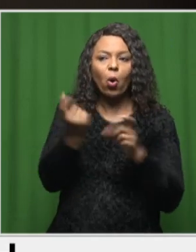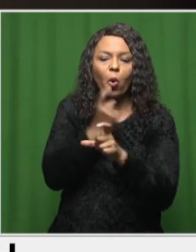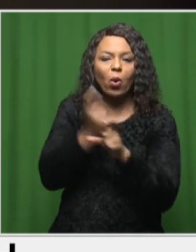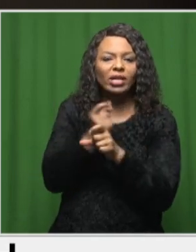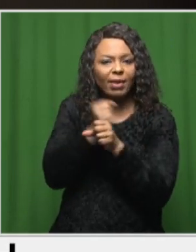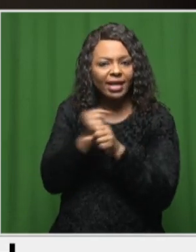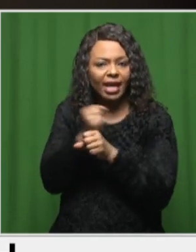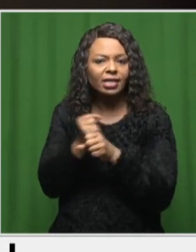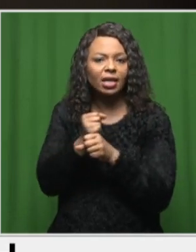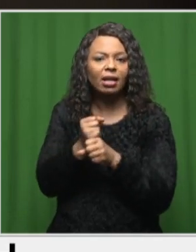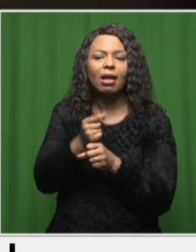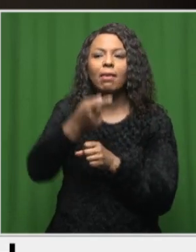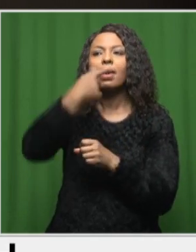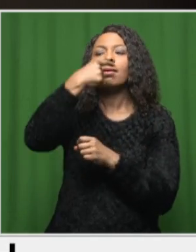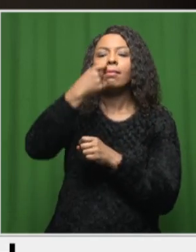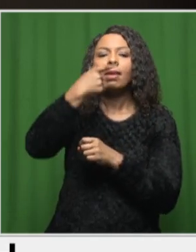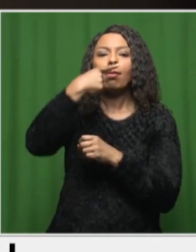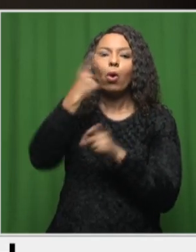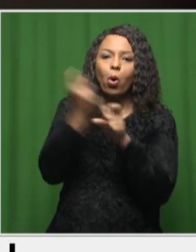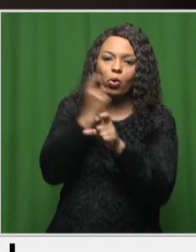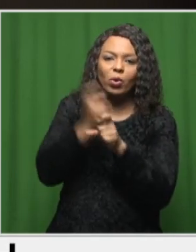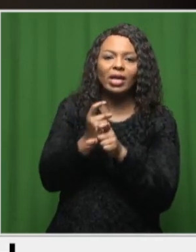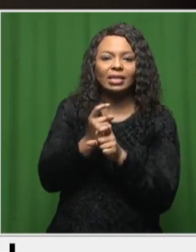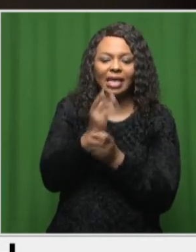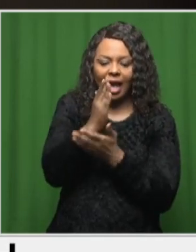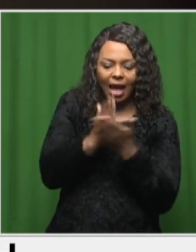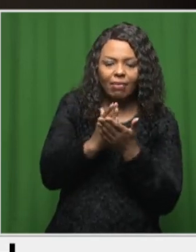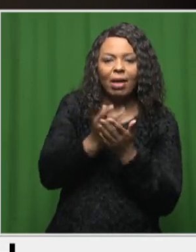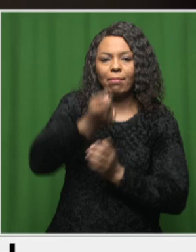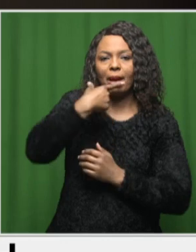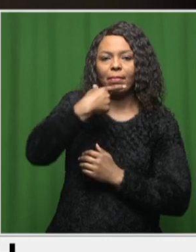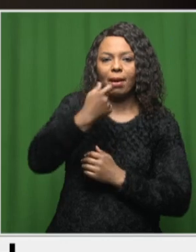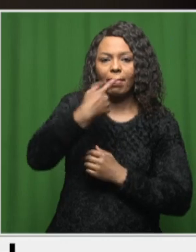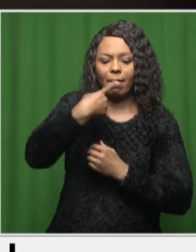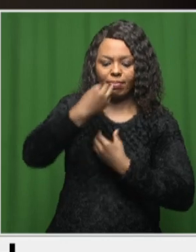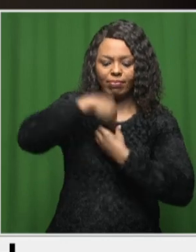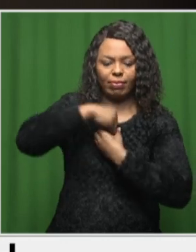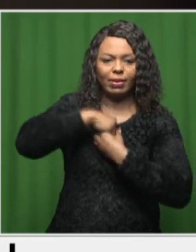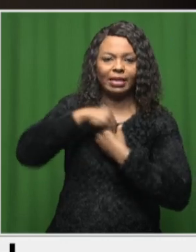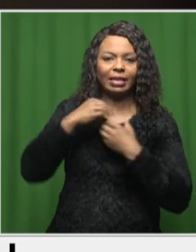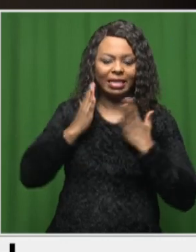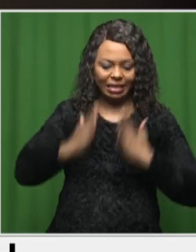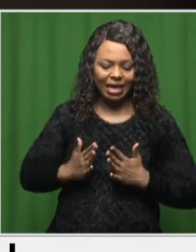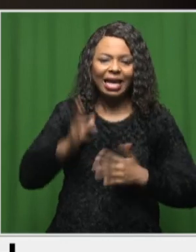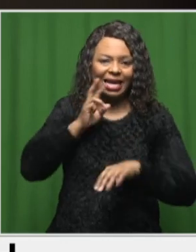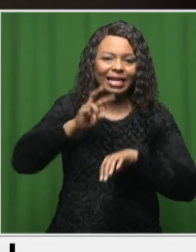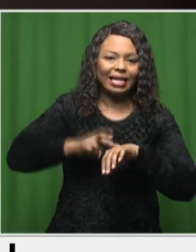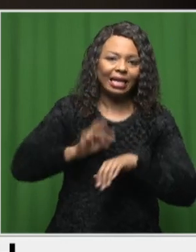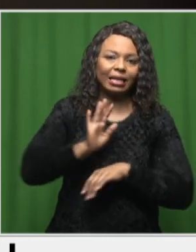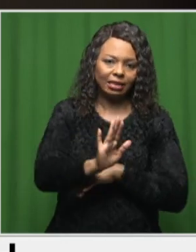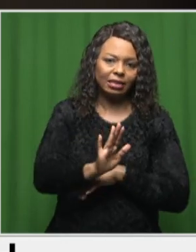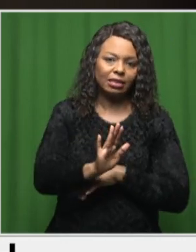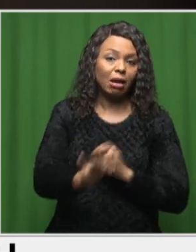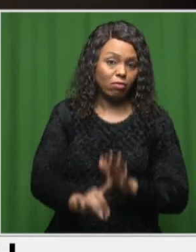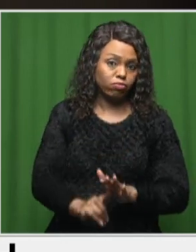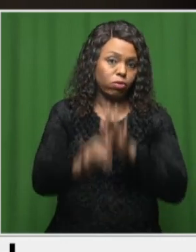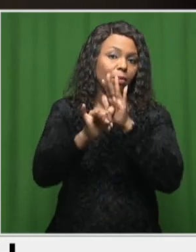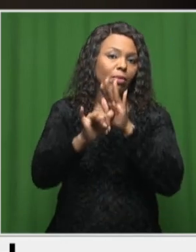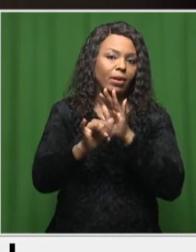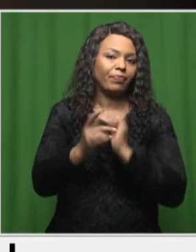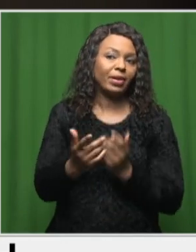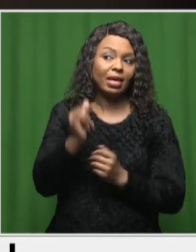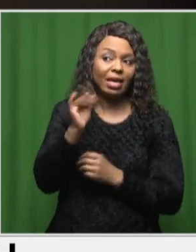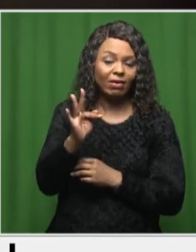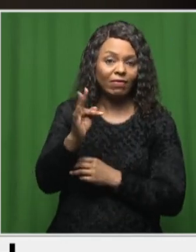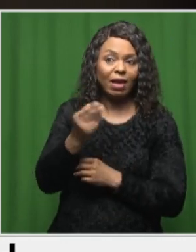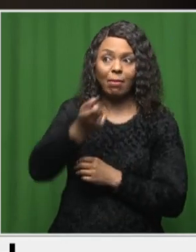have to have a certain dose level in your system. So it's very difficult if you don't take your